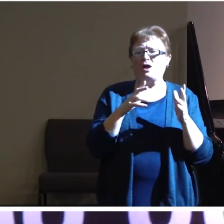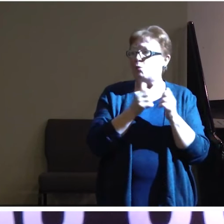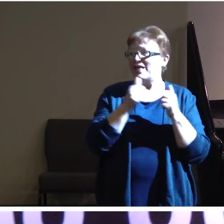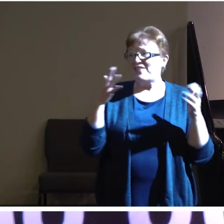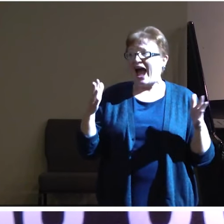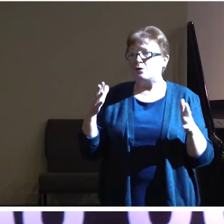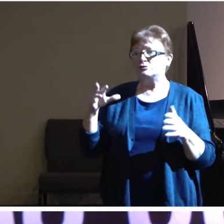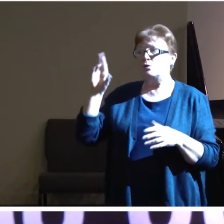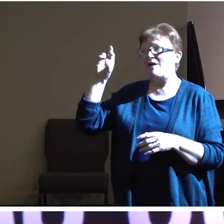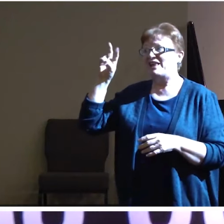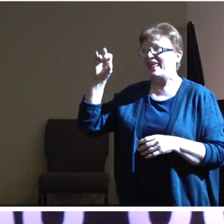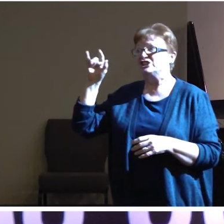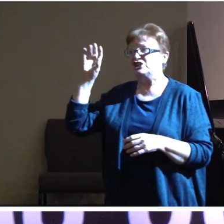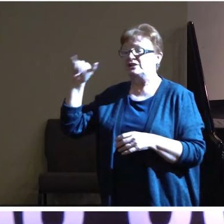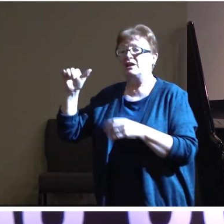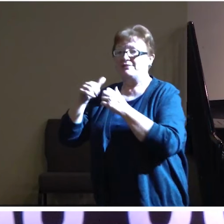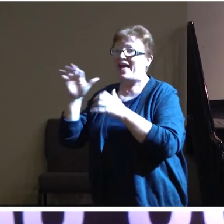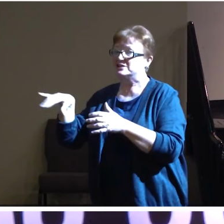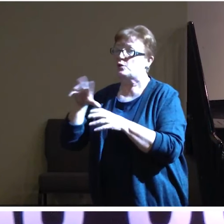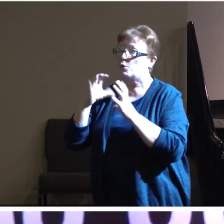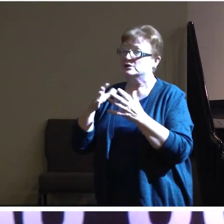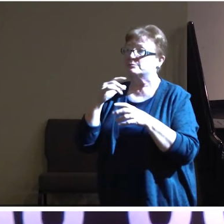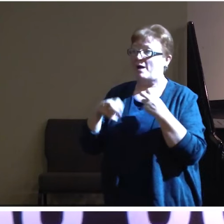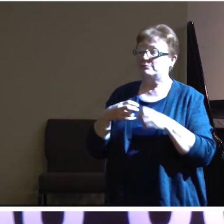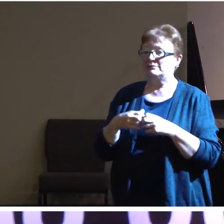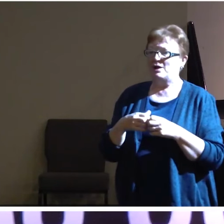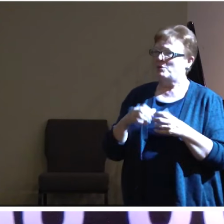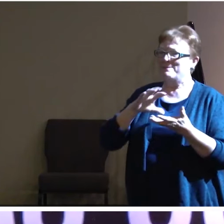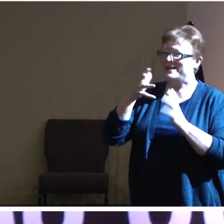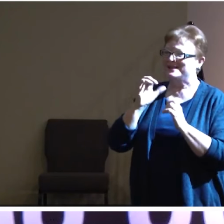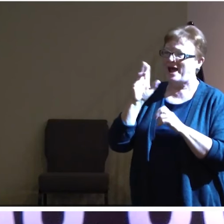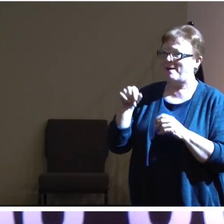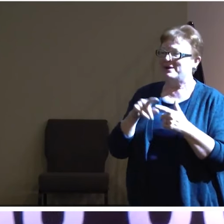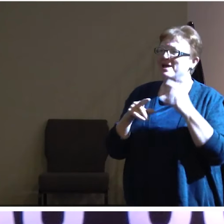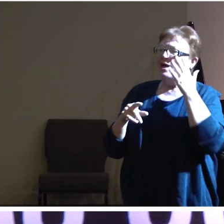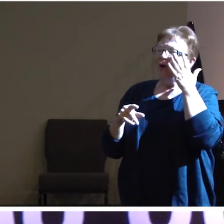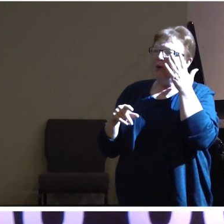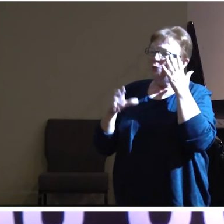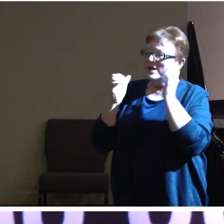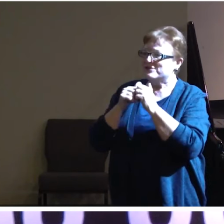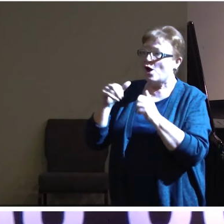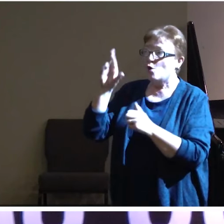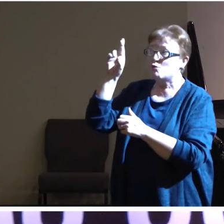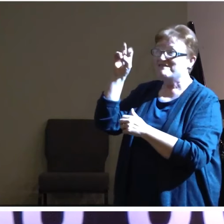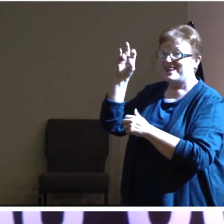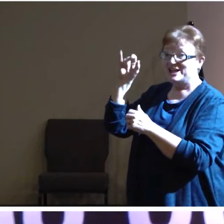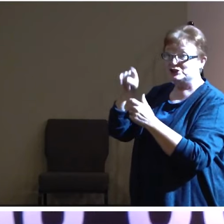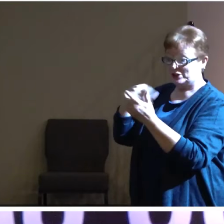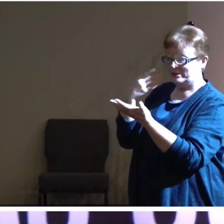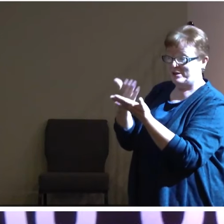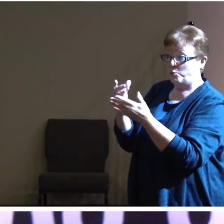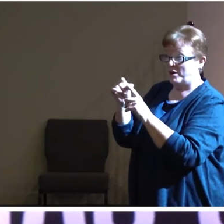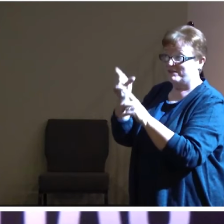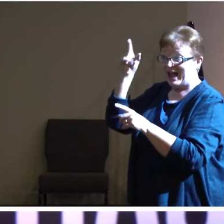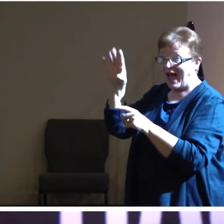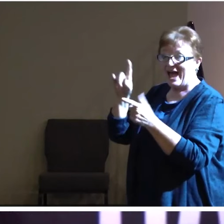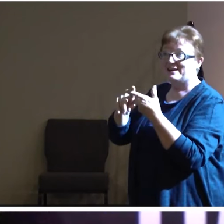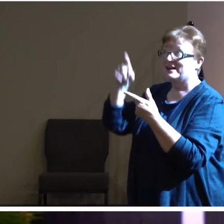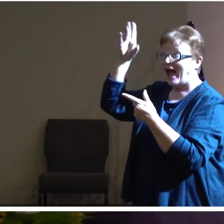revelation is the world's problem. We always mess it up. But with revelation, we see who we are,